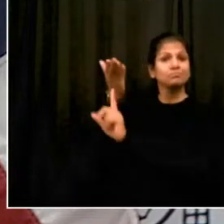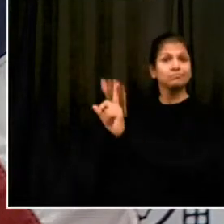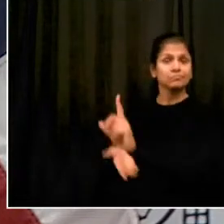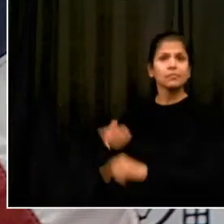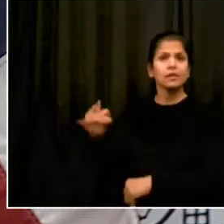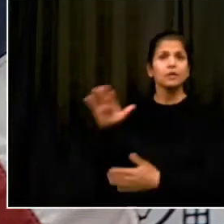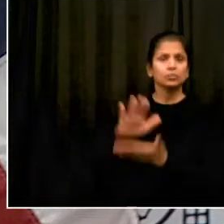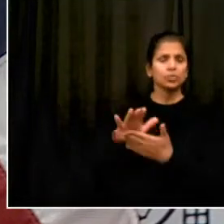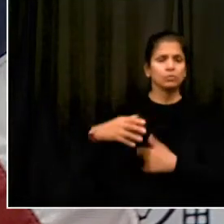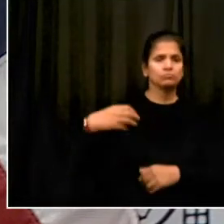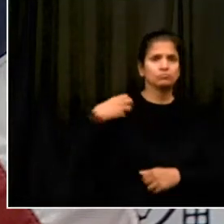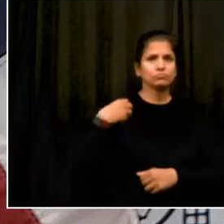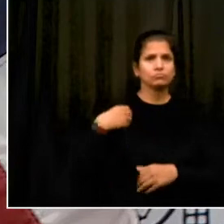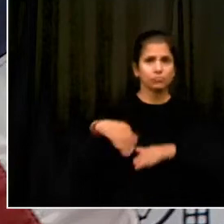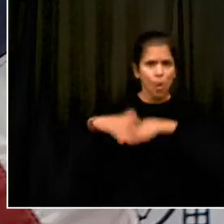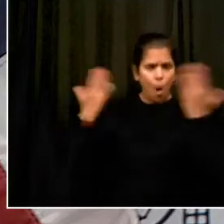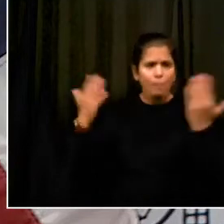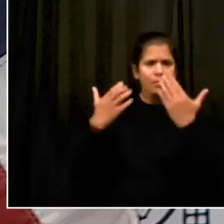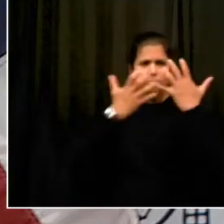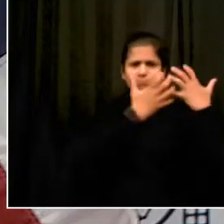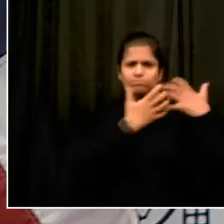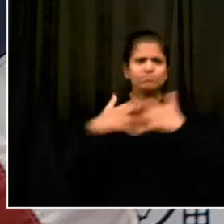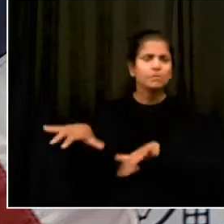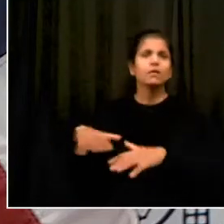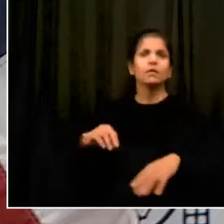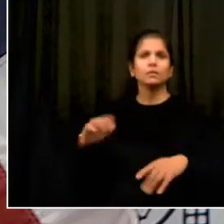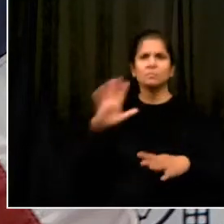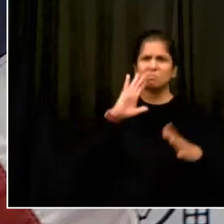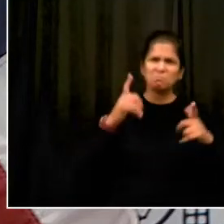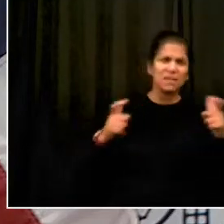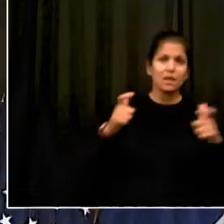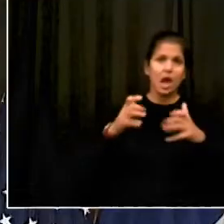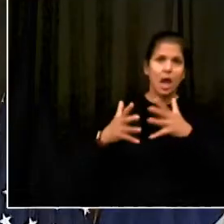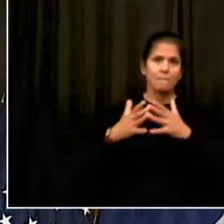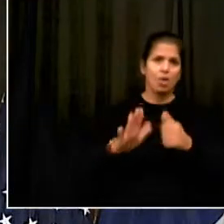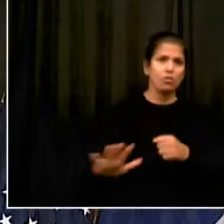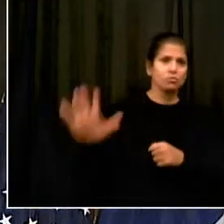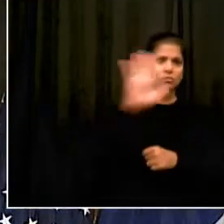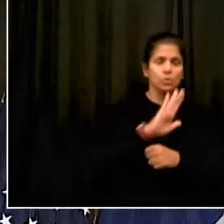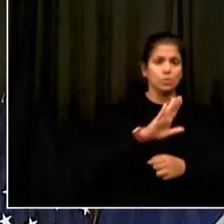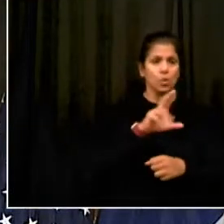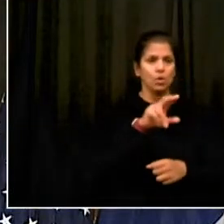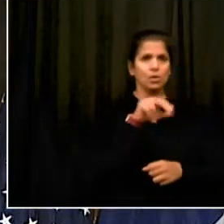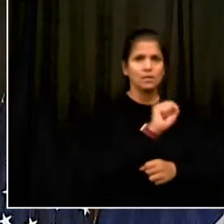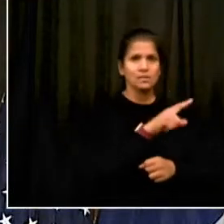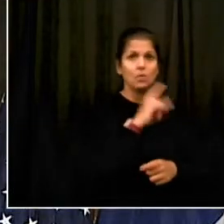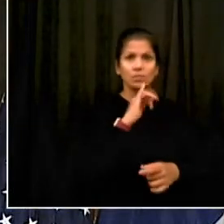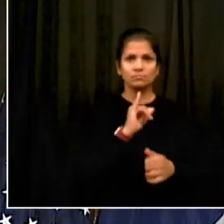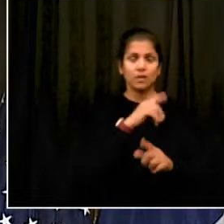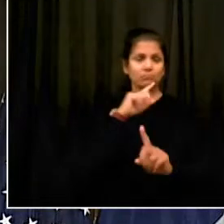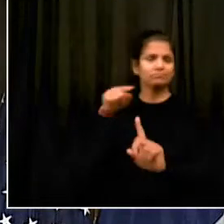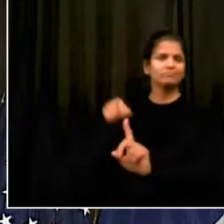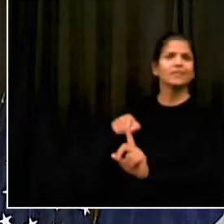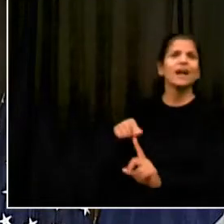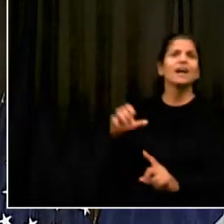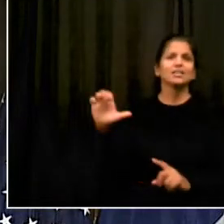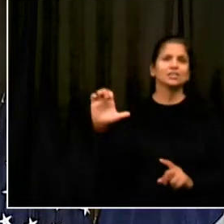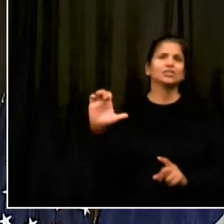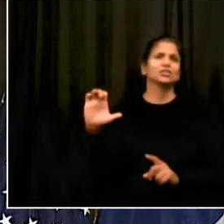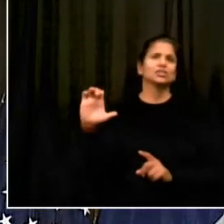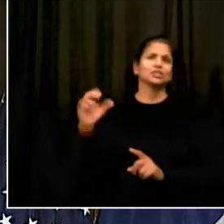throughout for finding the way to keep it open and do it the right way. Our Chancellor, Richard Carranza. Thank you, Mr.